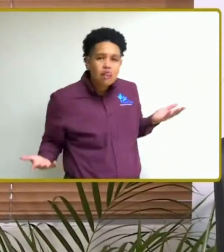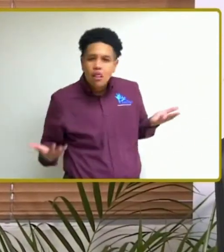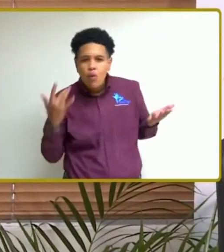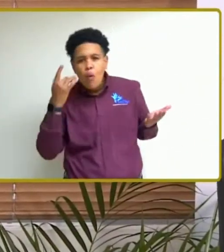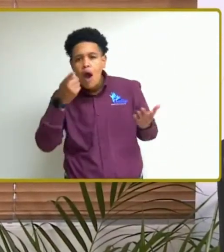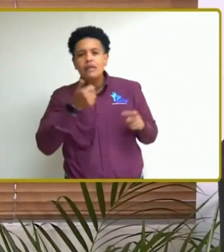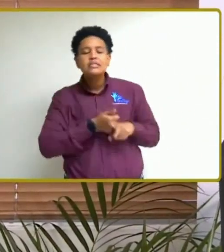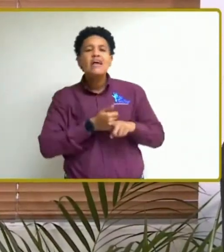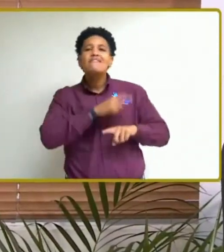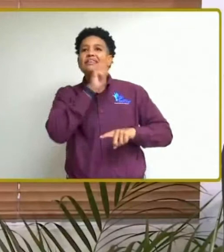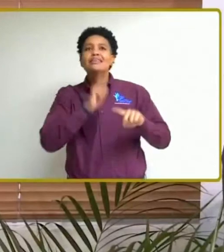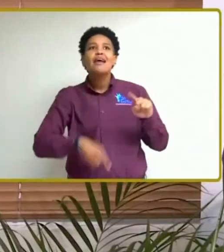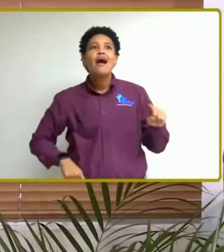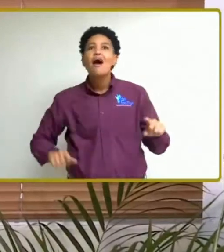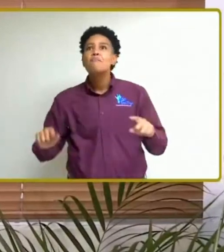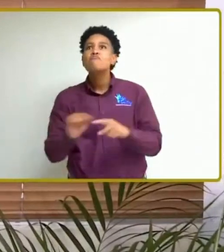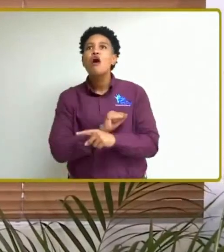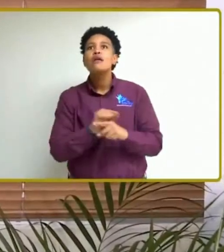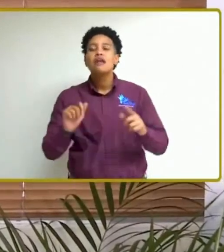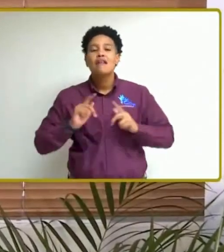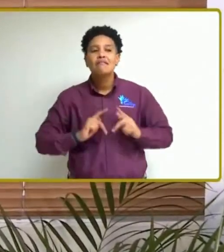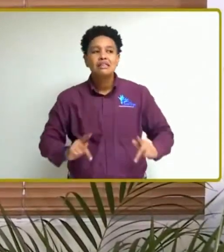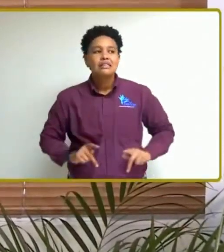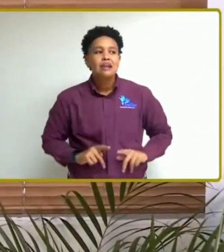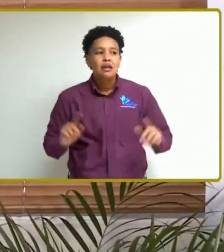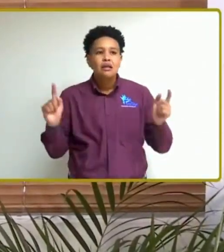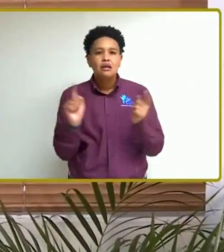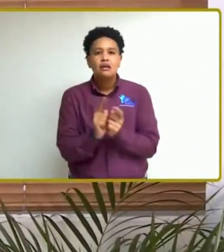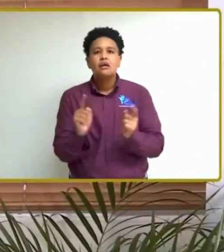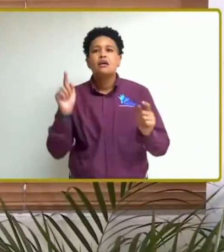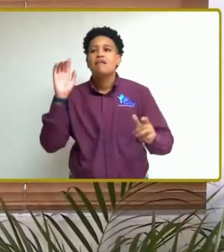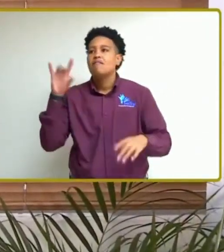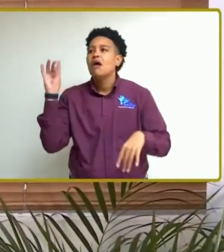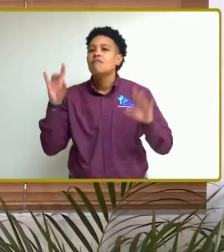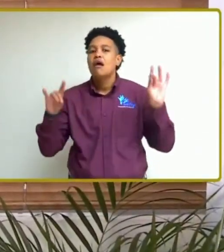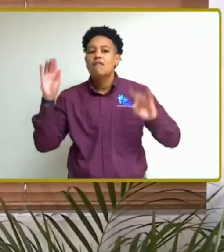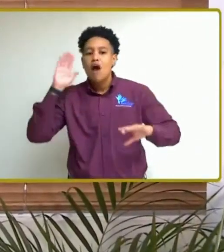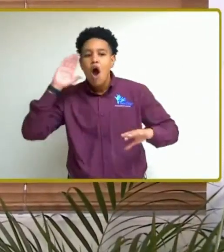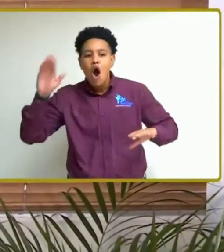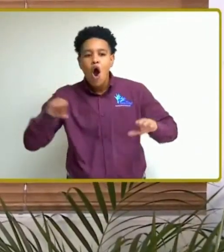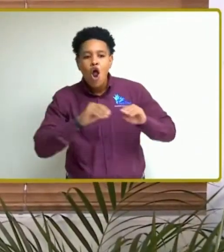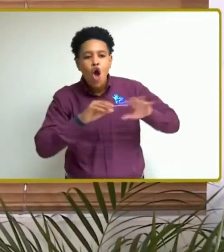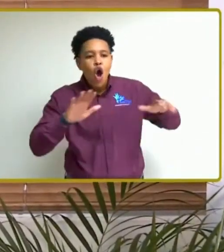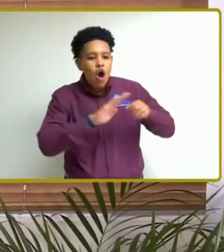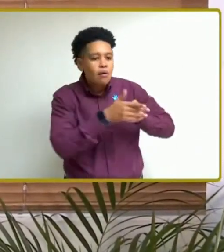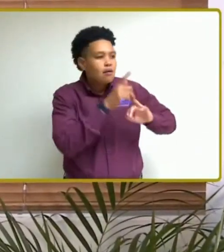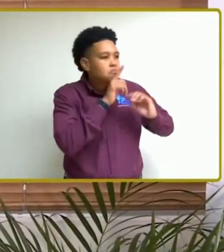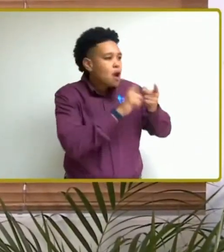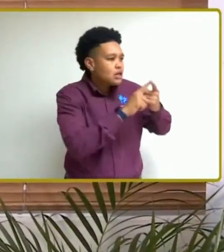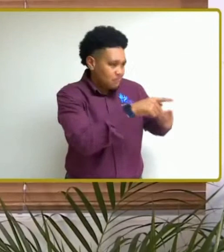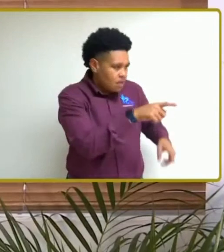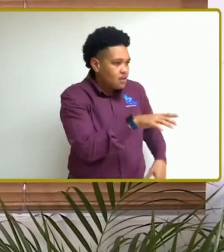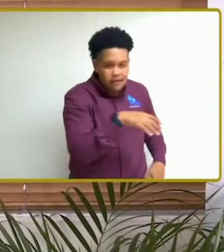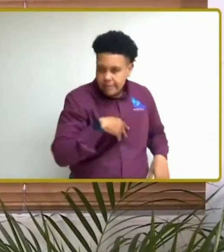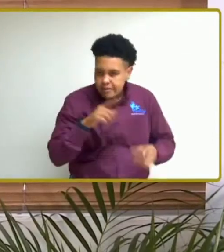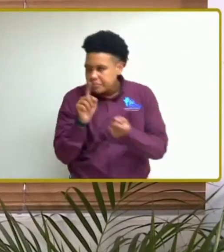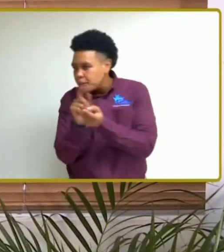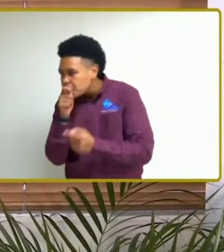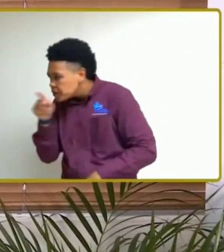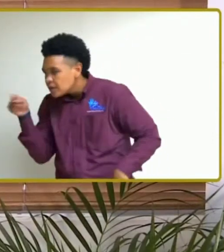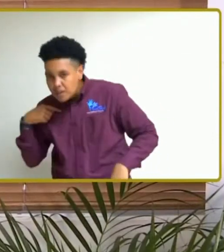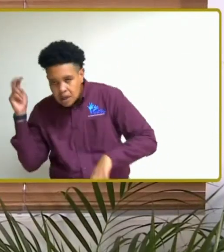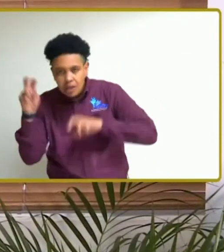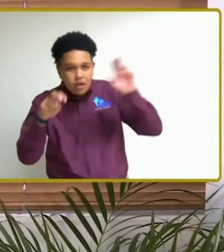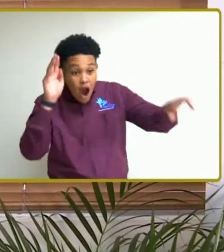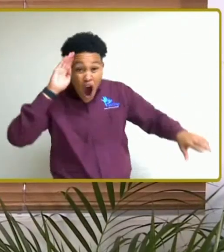you just couldn't practically or physically be contact tracing every outbreak or every positive case. So then you have to resort